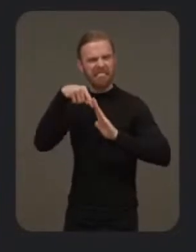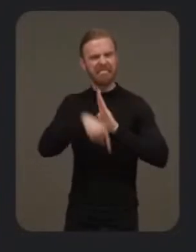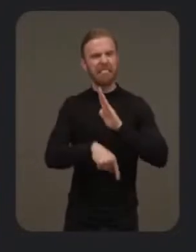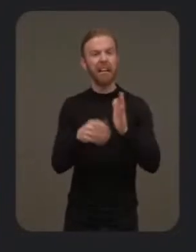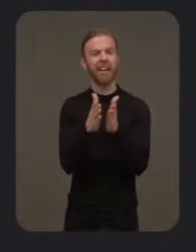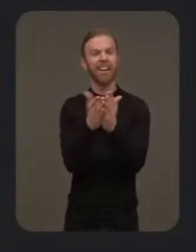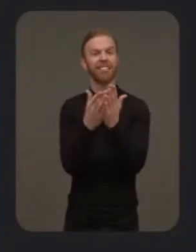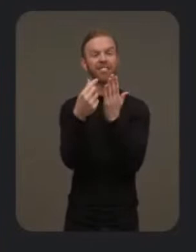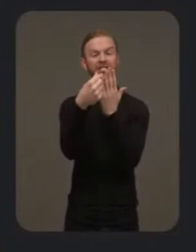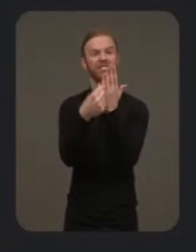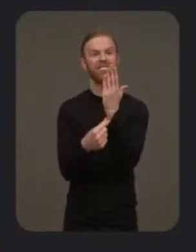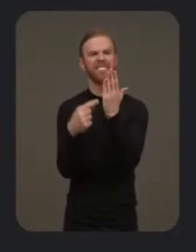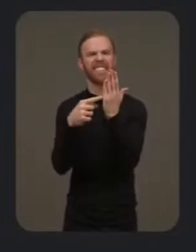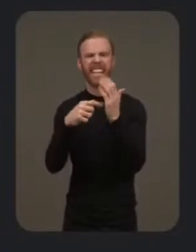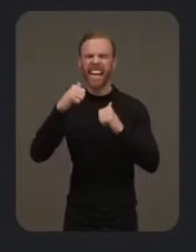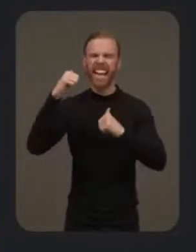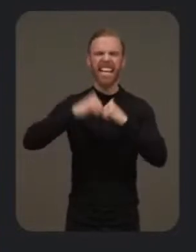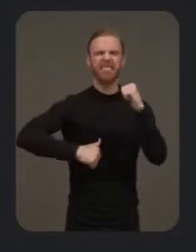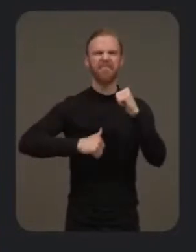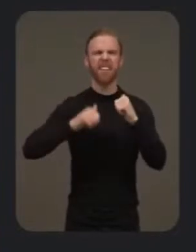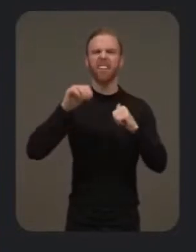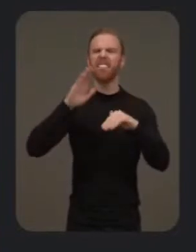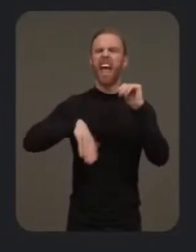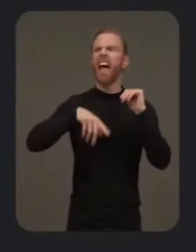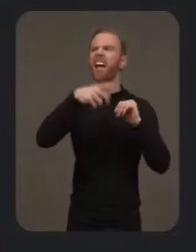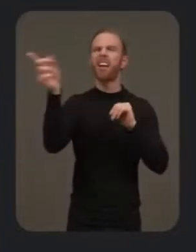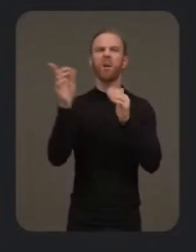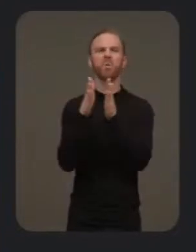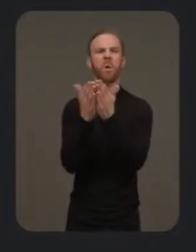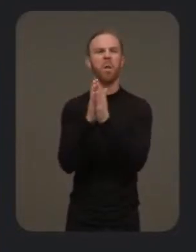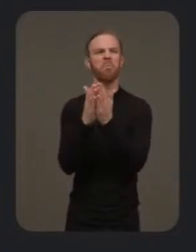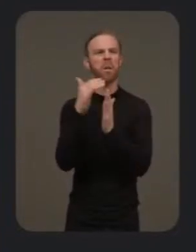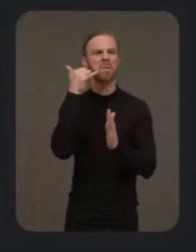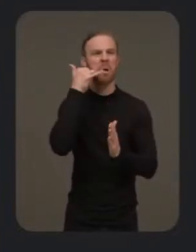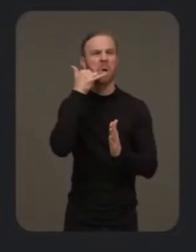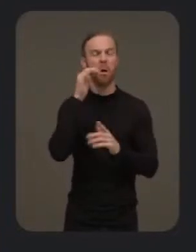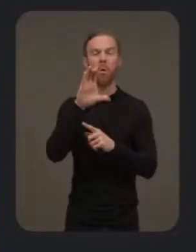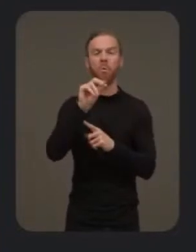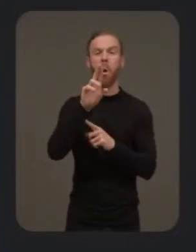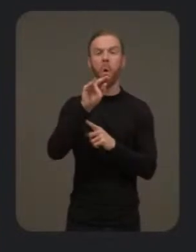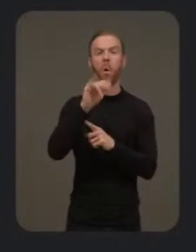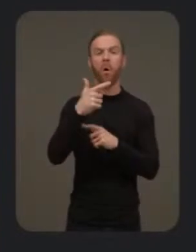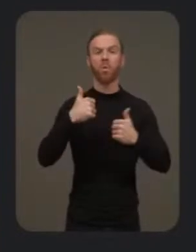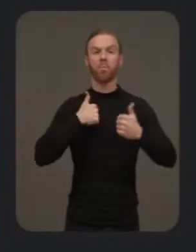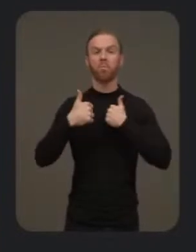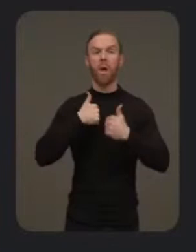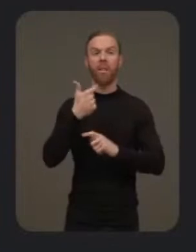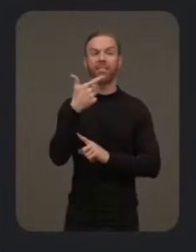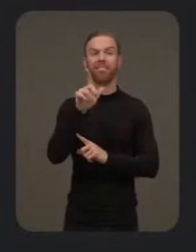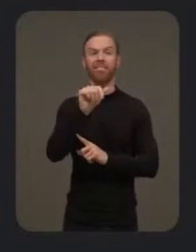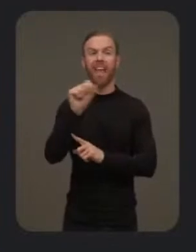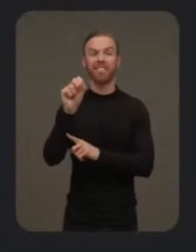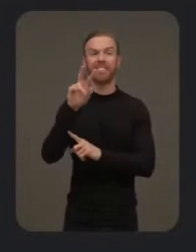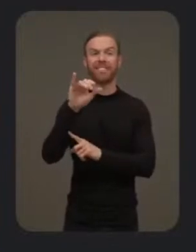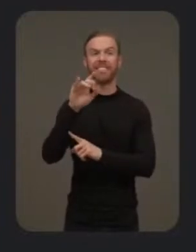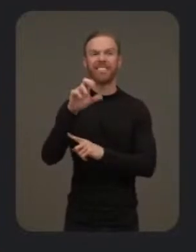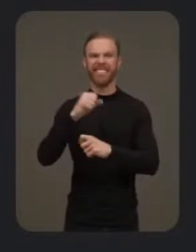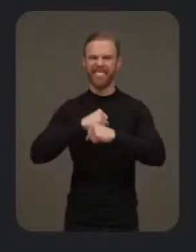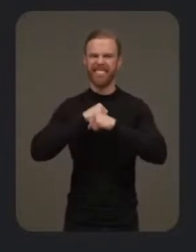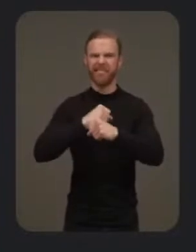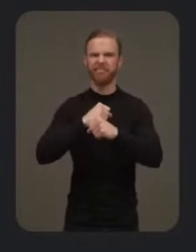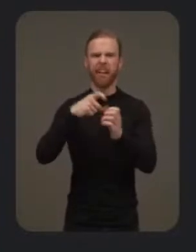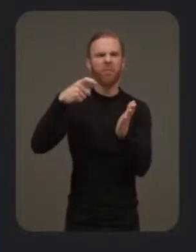durable of any foldable. Corning Gorilla Glass Victus protects it from exterior scratches, while